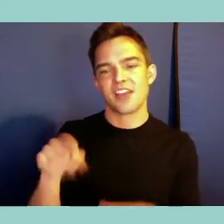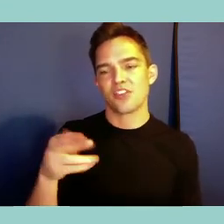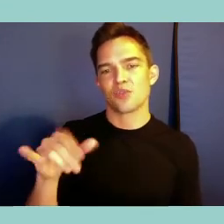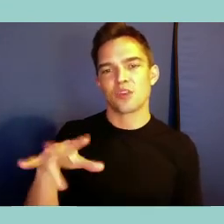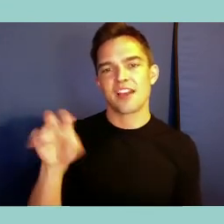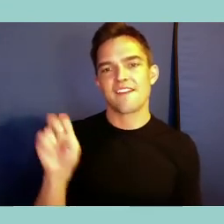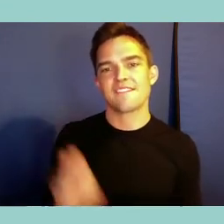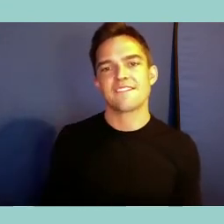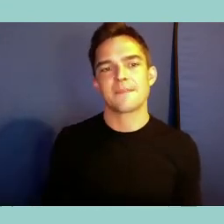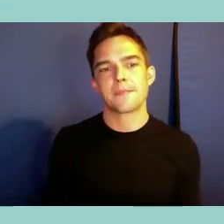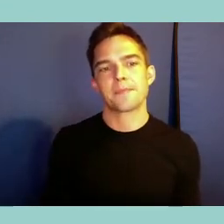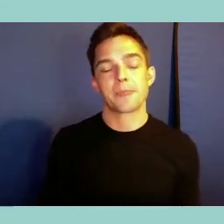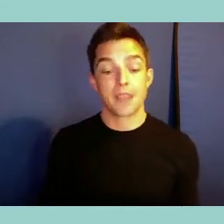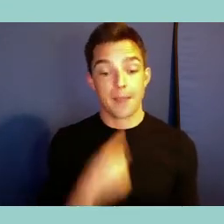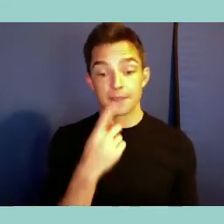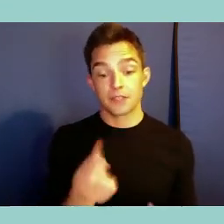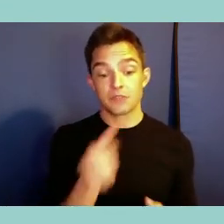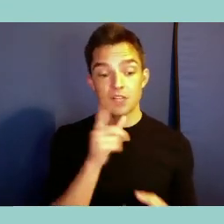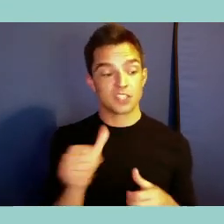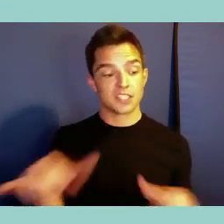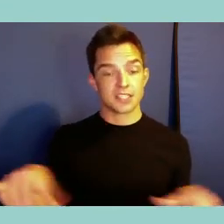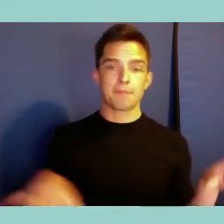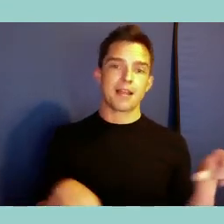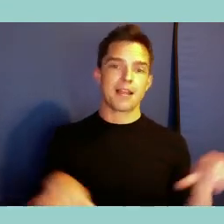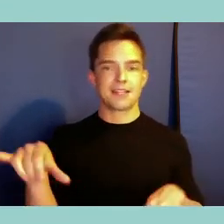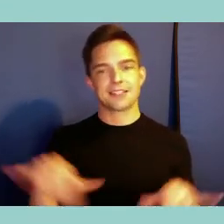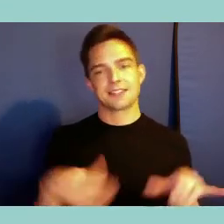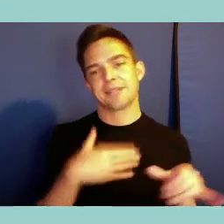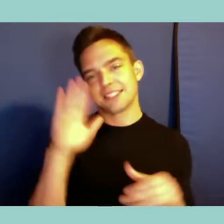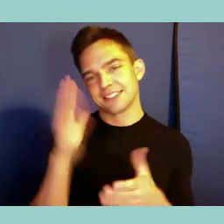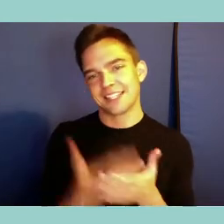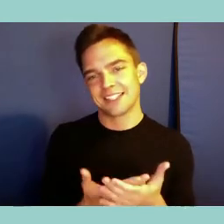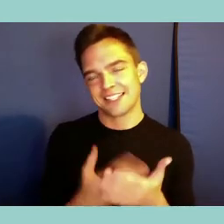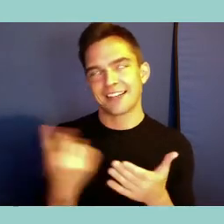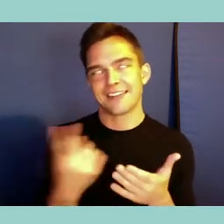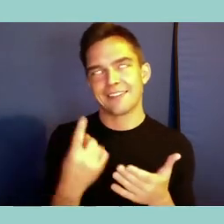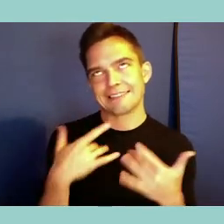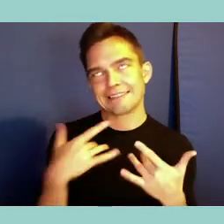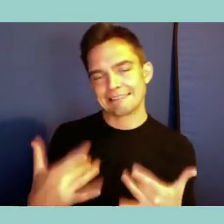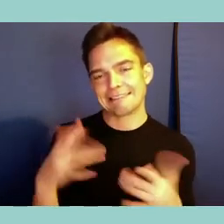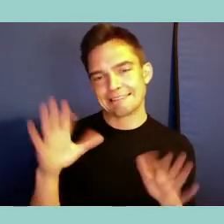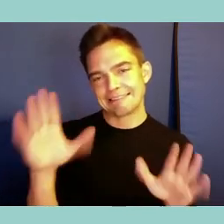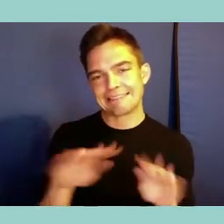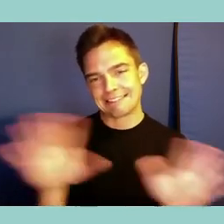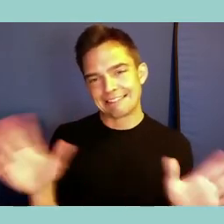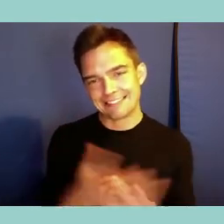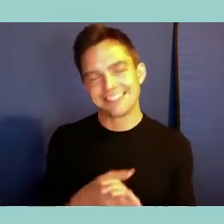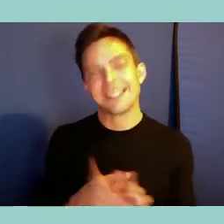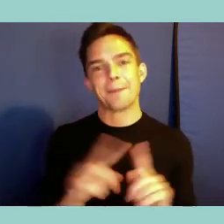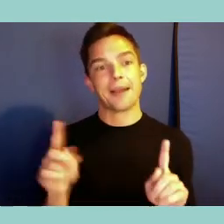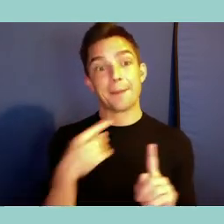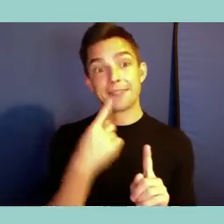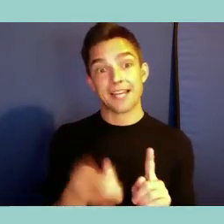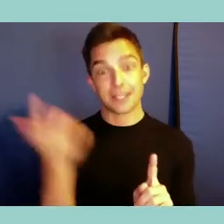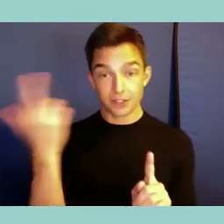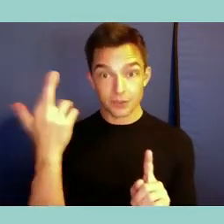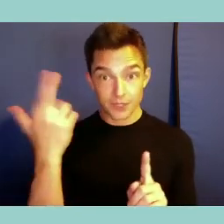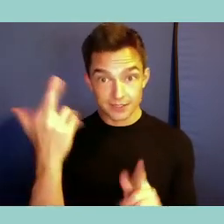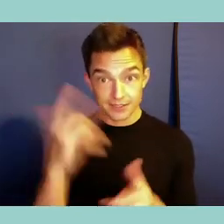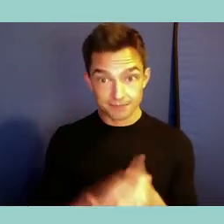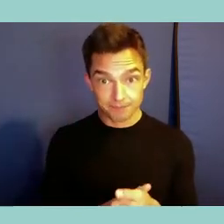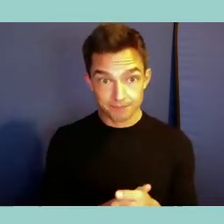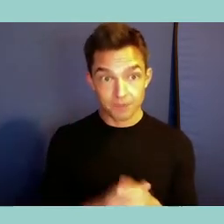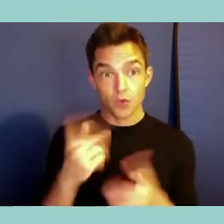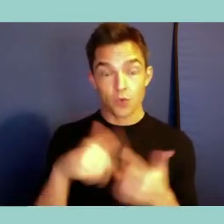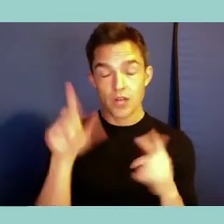I tell you this today, not just because I want to brag on my son, which I always do, just to be clear, but I'm telling you this because